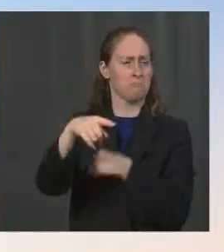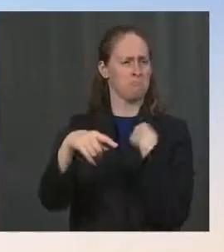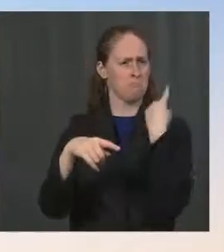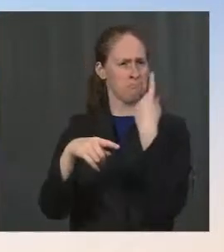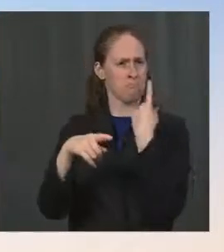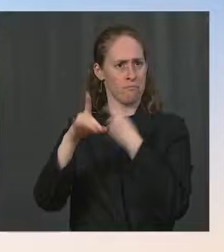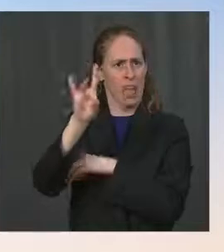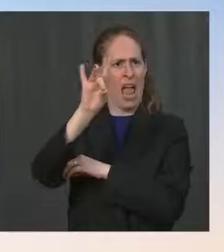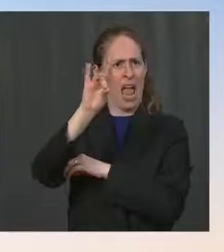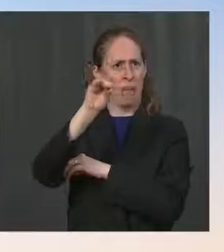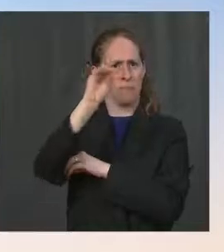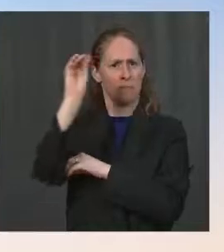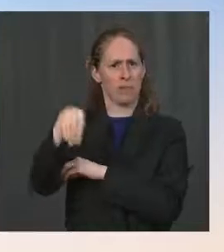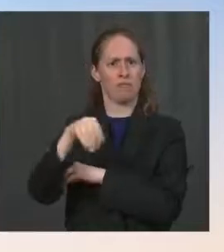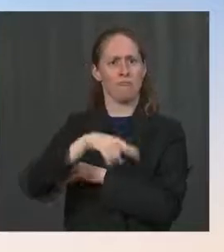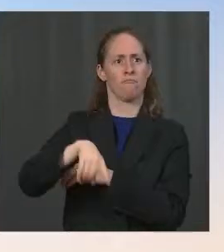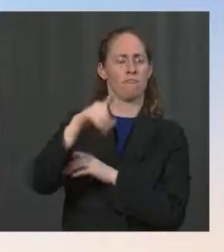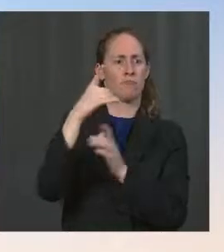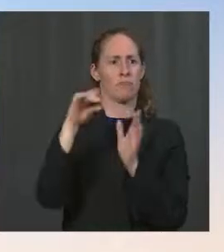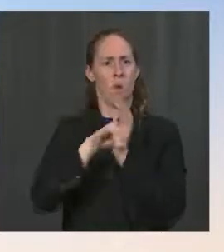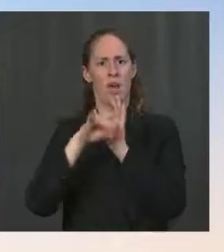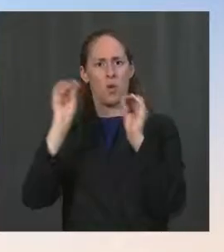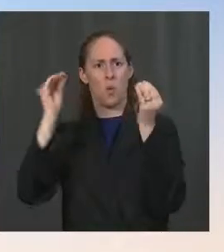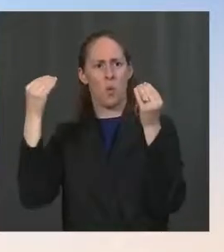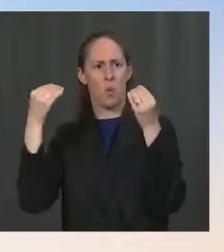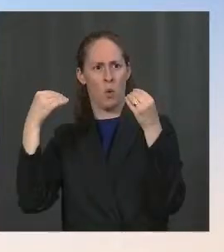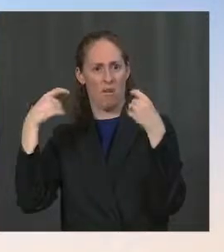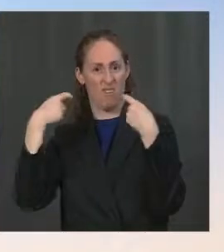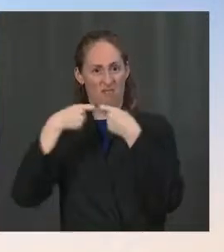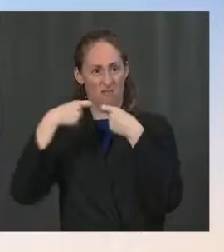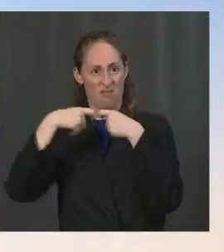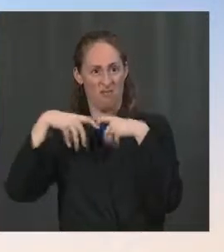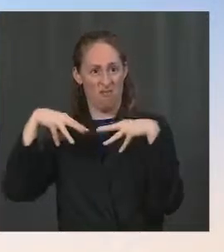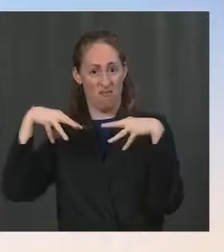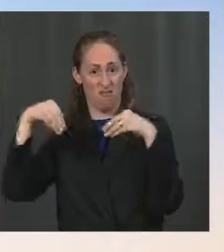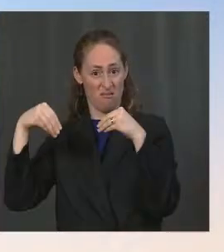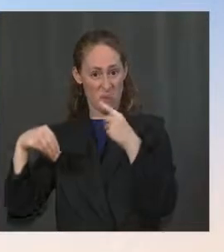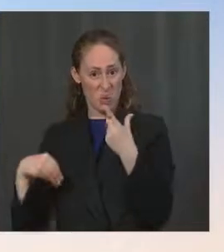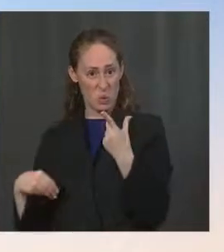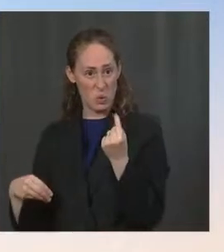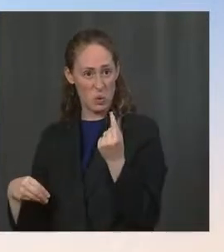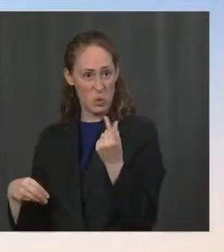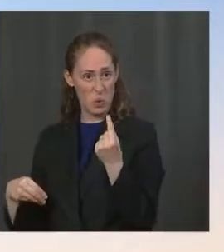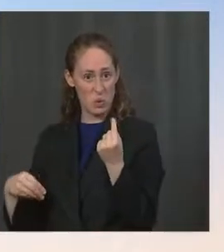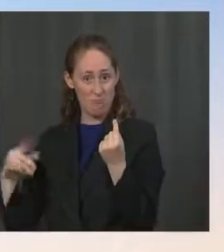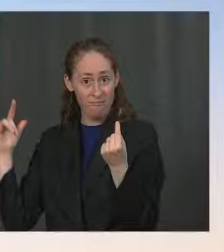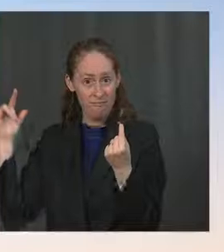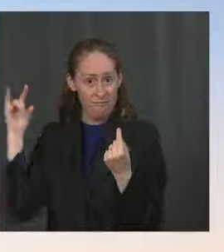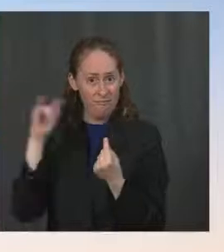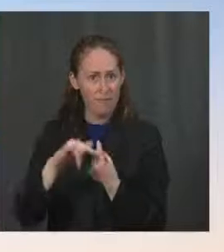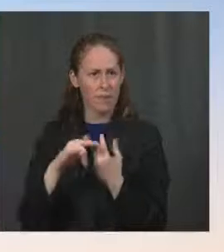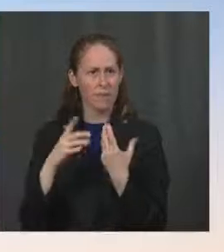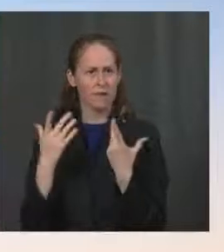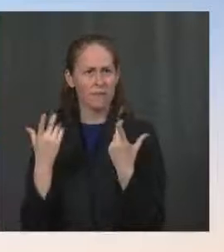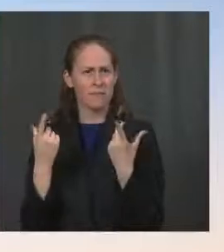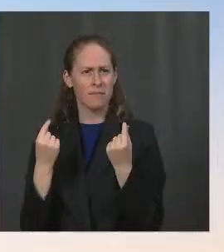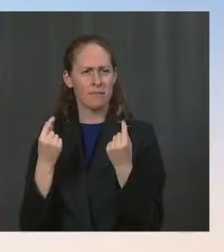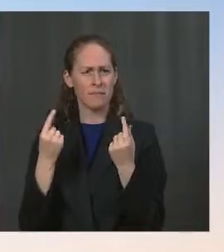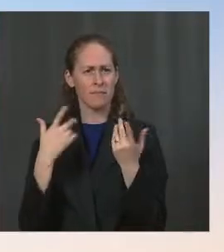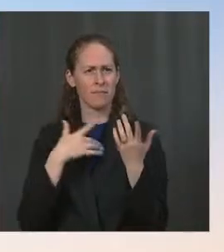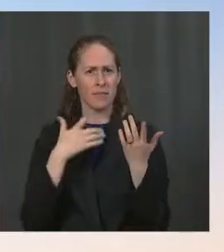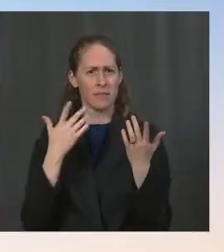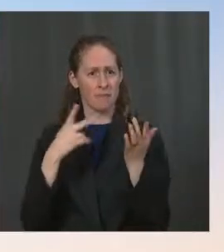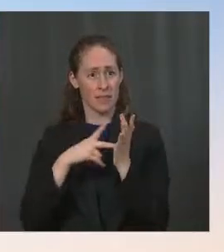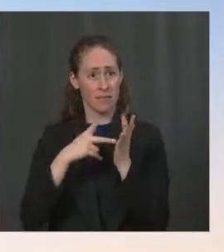power, what precautions are you all taking to make sure that his trip to the city is not going to take away from relief efforts? First of all, we absolutely would not